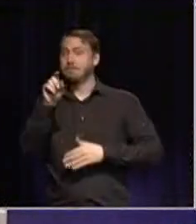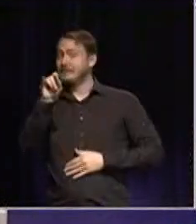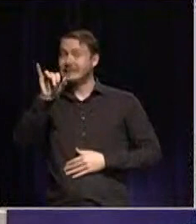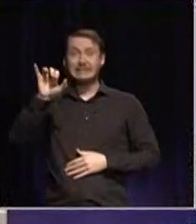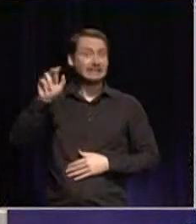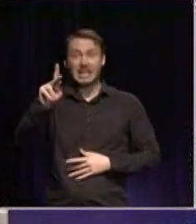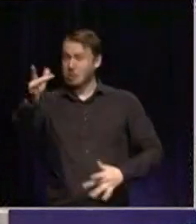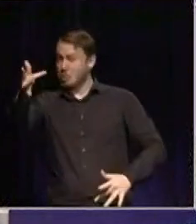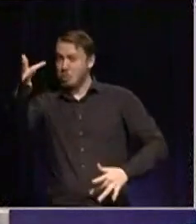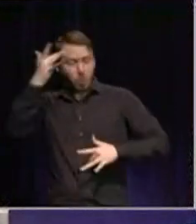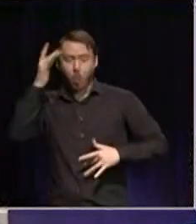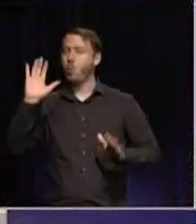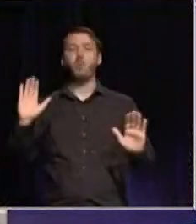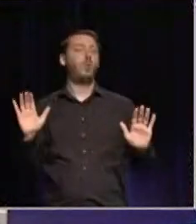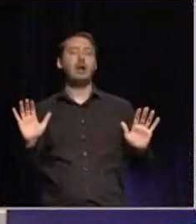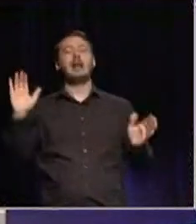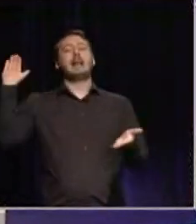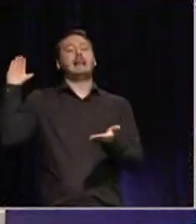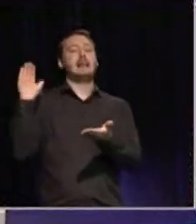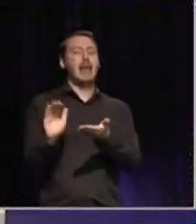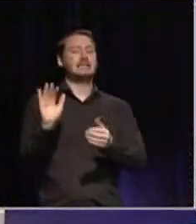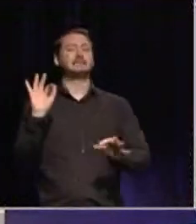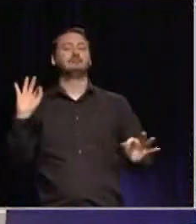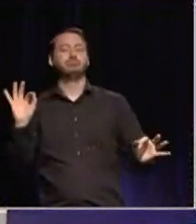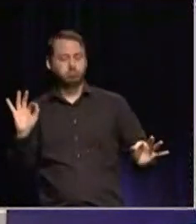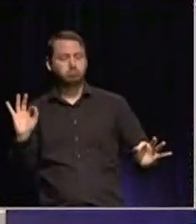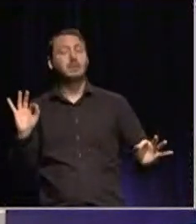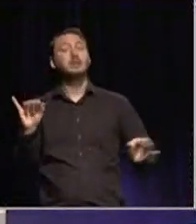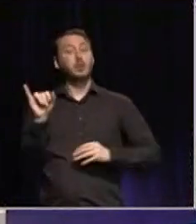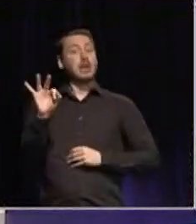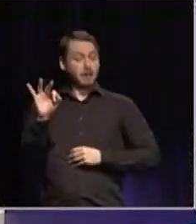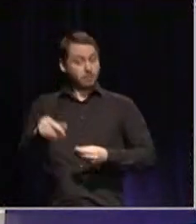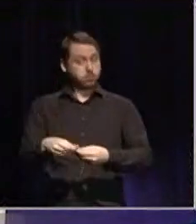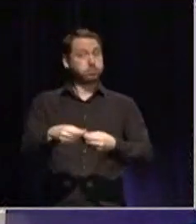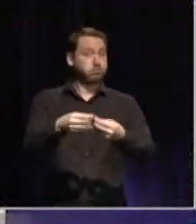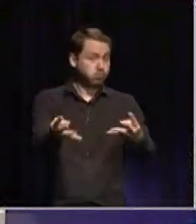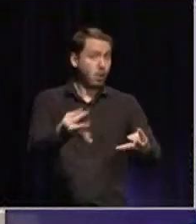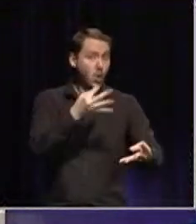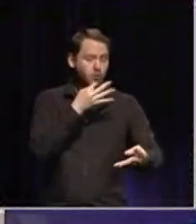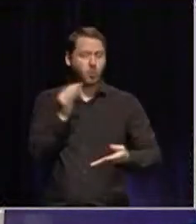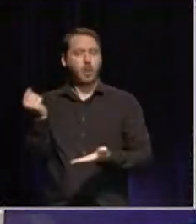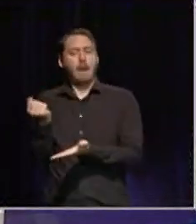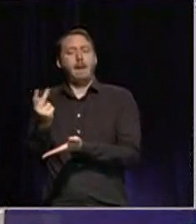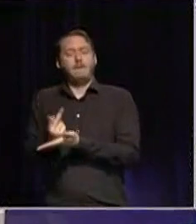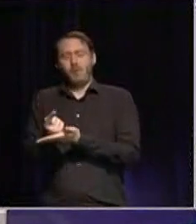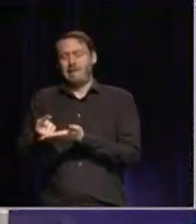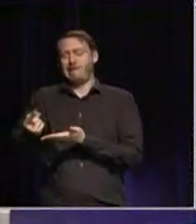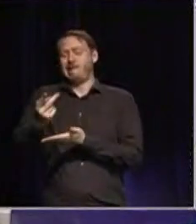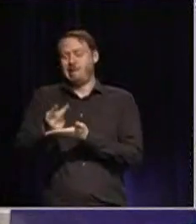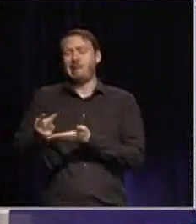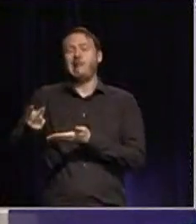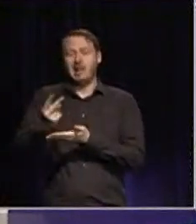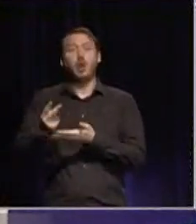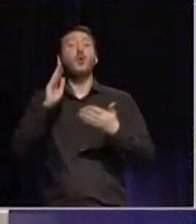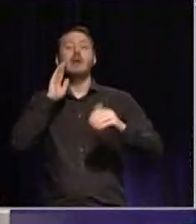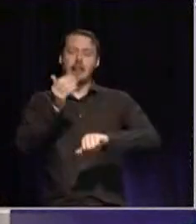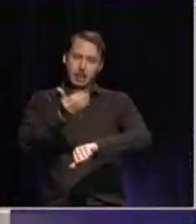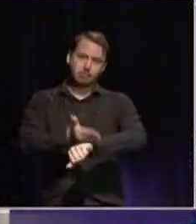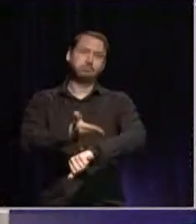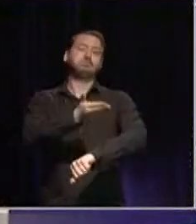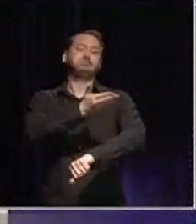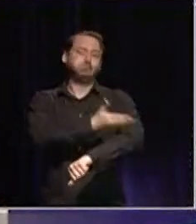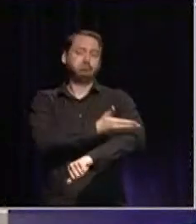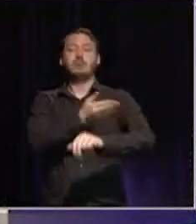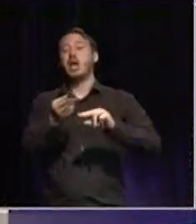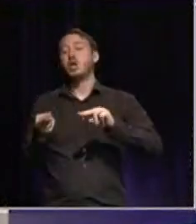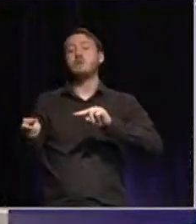if we get that on the market here in the next several weeks, I think it's up for approval within a week or two, that will significantly